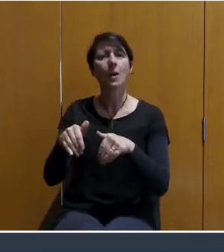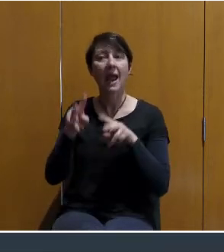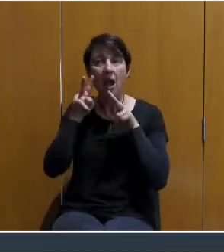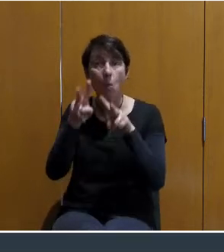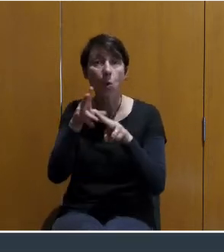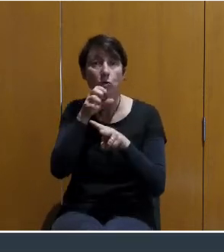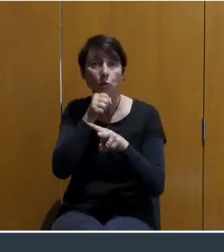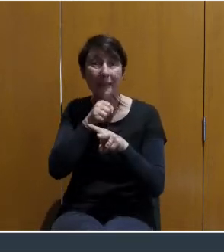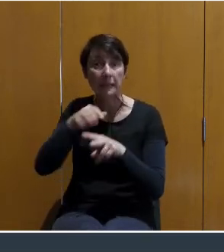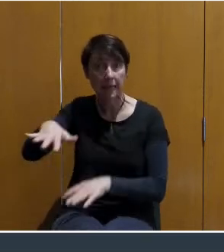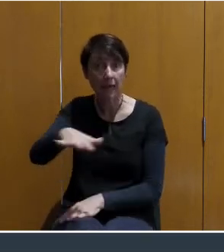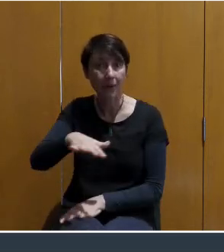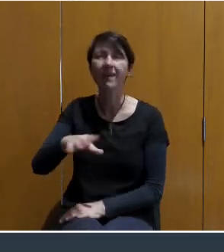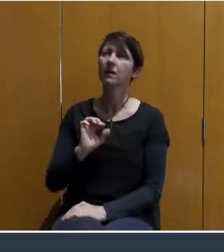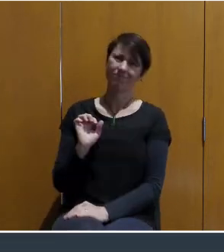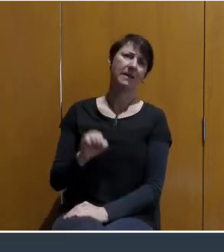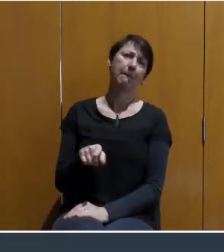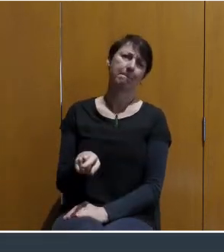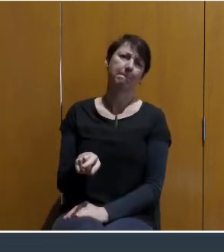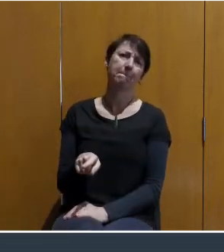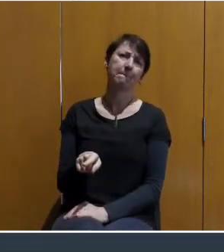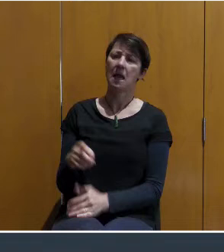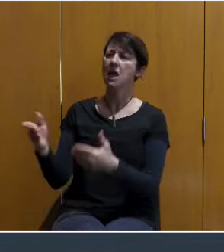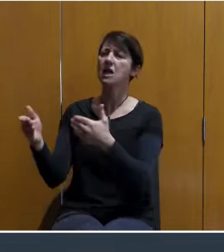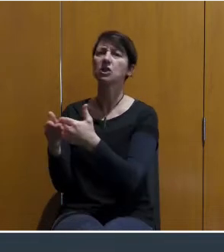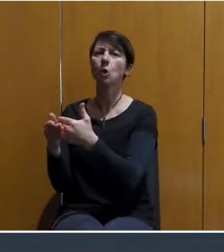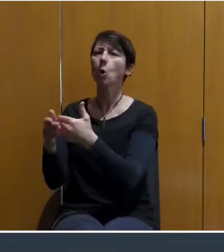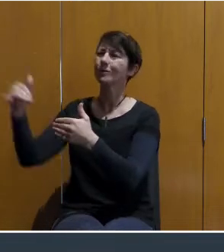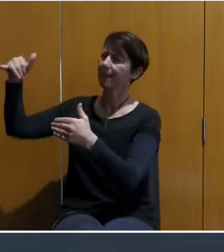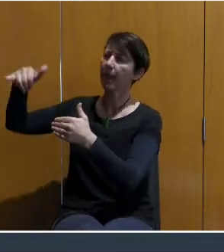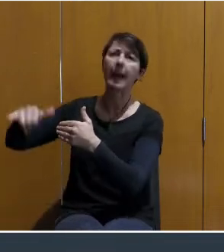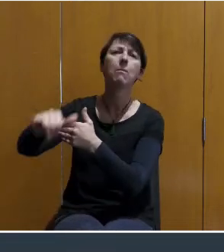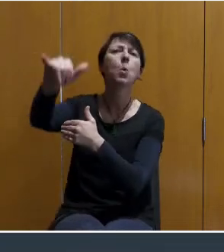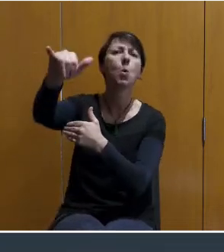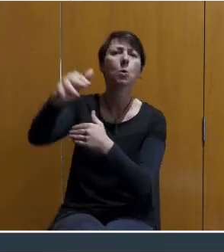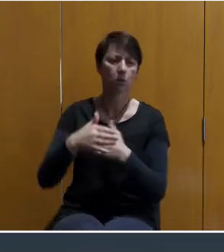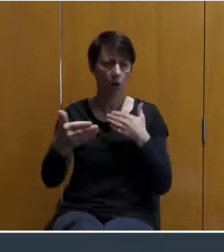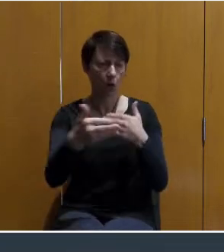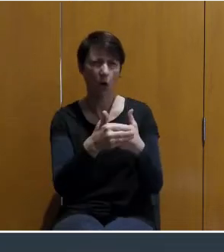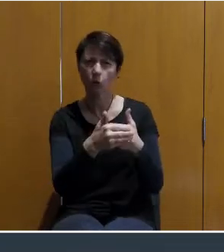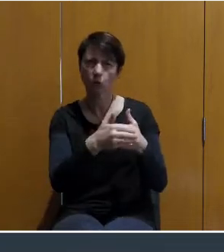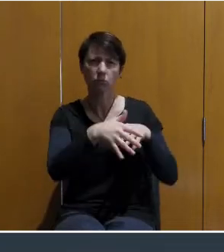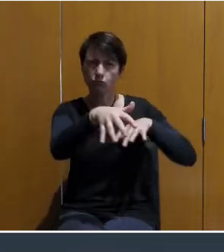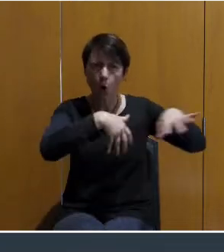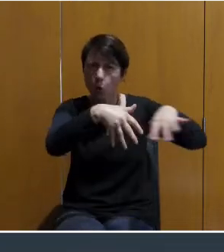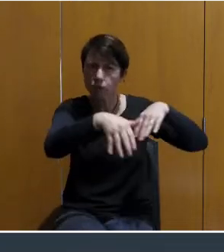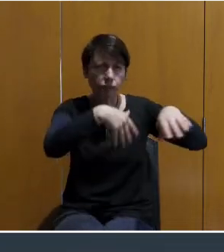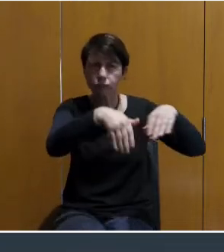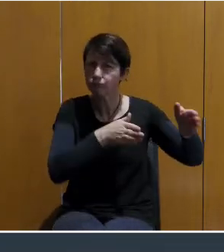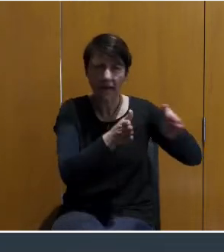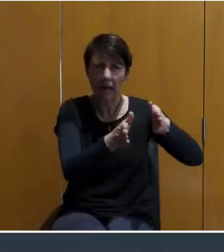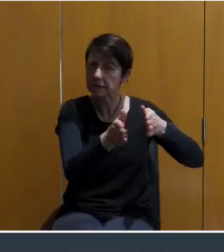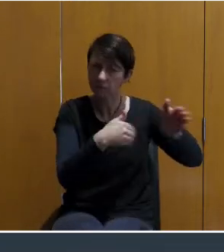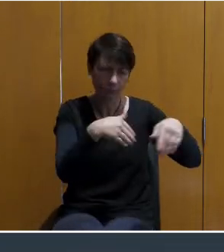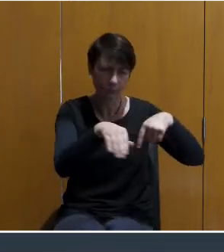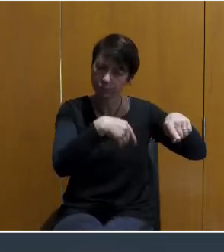busy road. So I personally wouldn't be encouraging people to take their dogs there. There's plenty of other places to go.